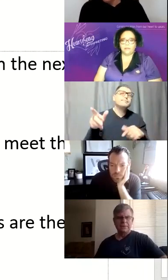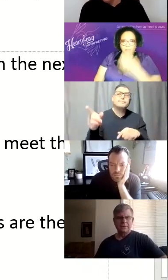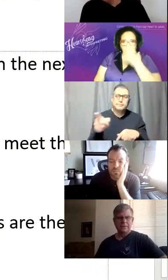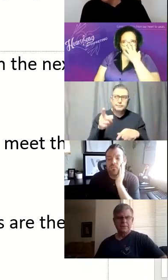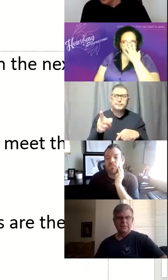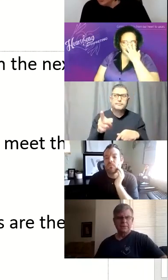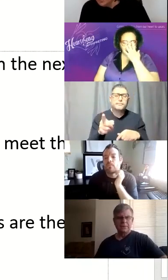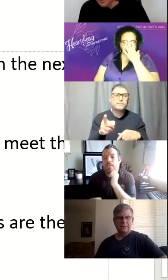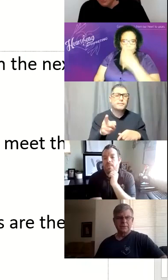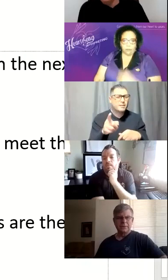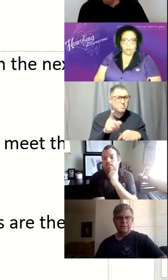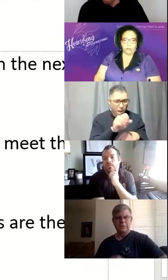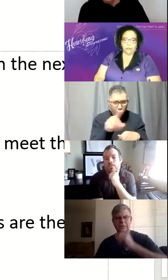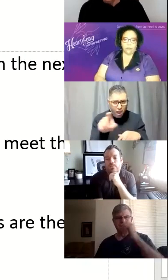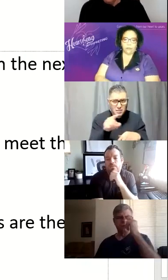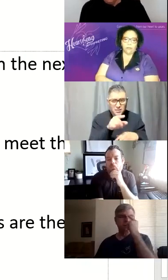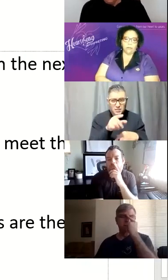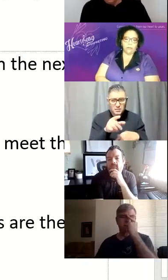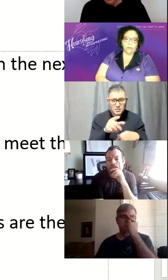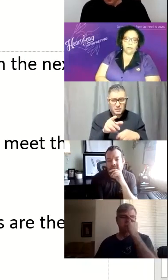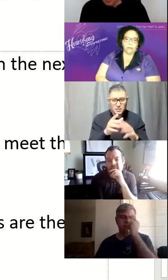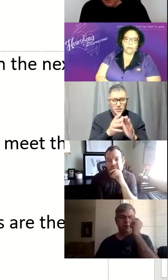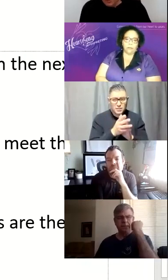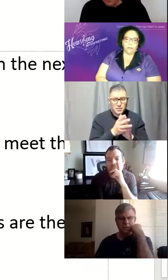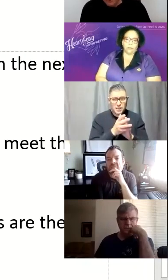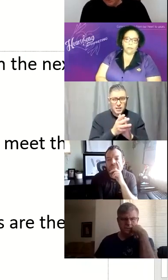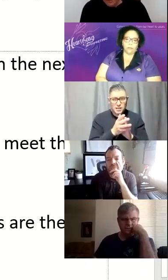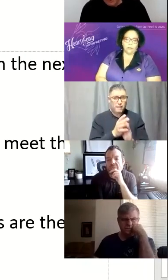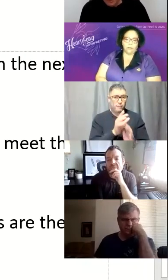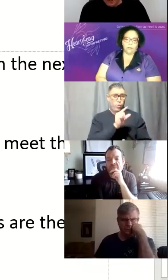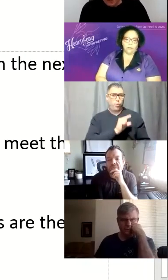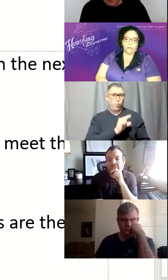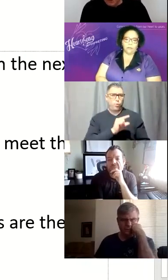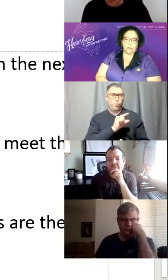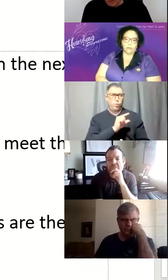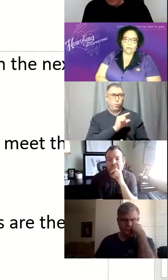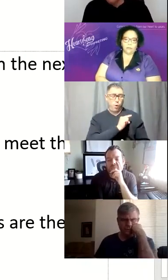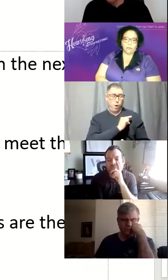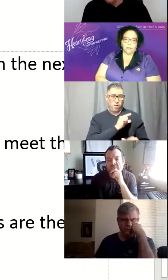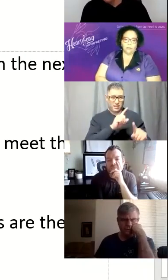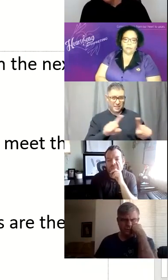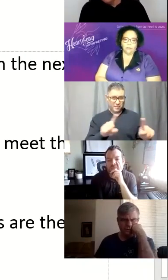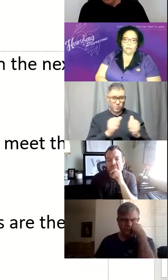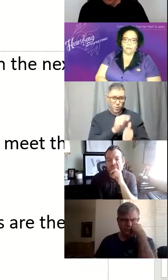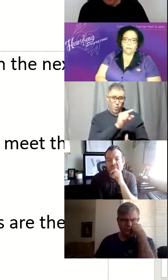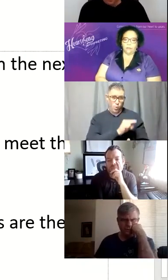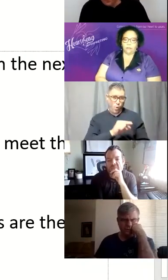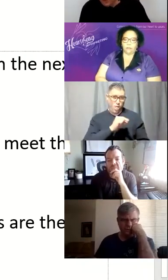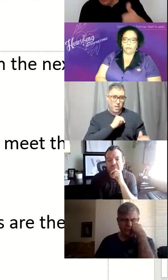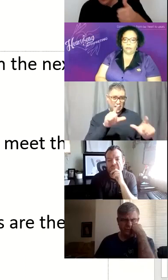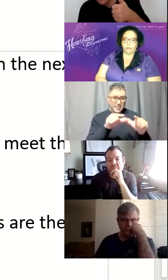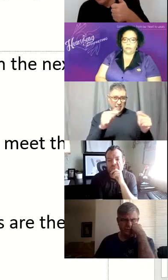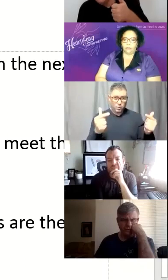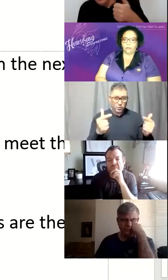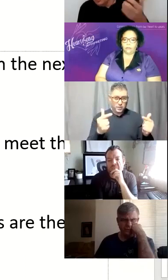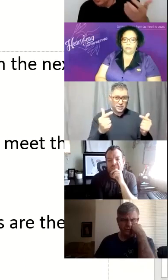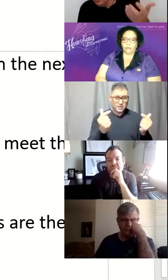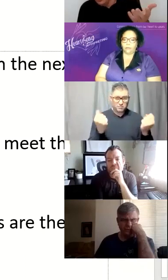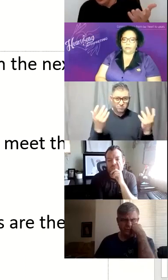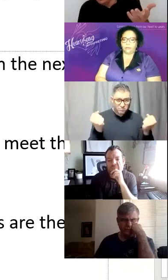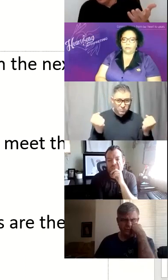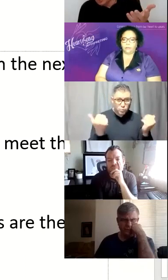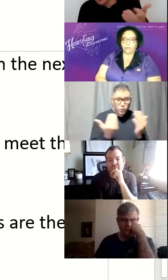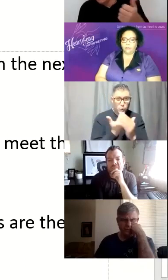May I ask, are you seeing the quality, do you see any differences in quality and language ability of